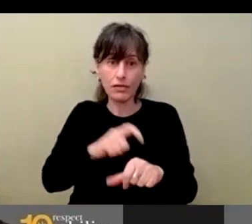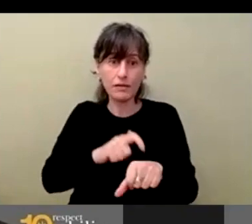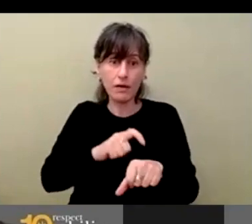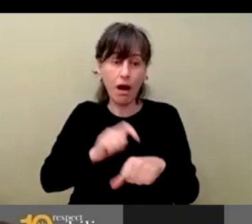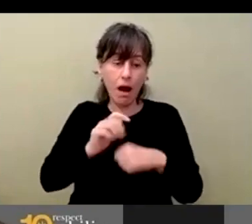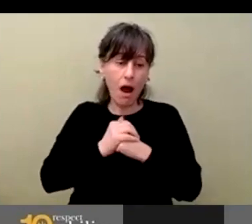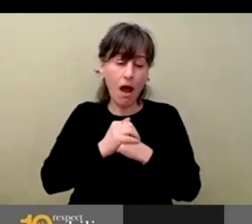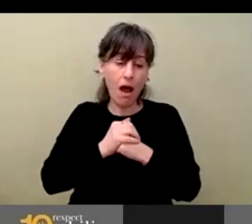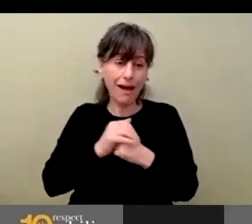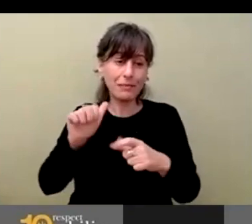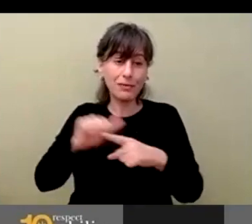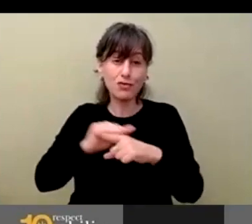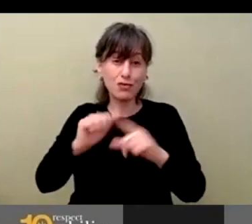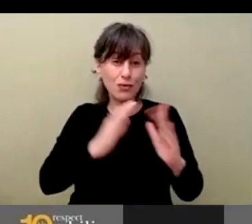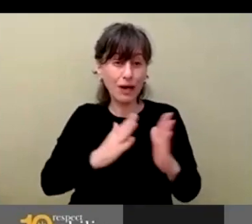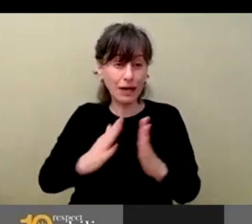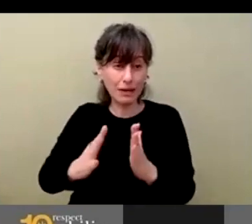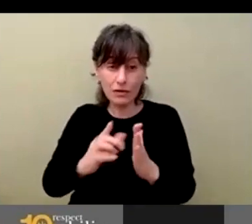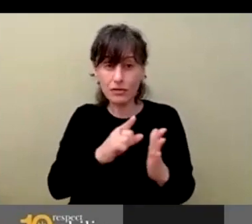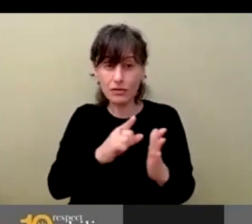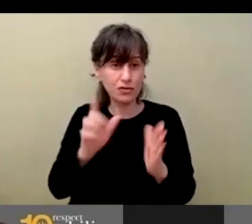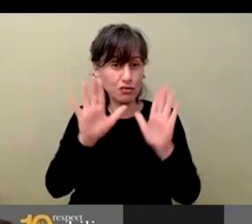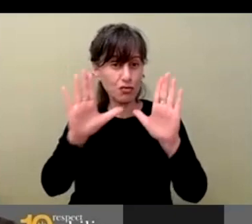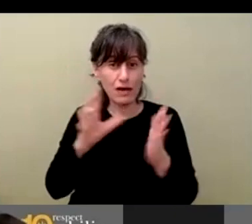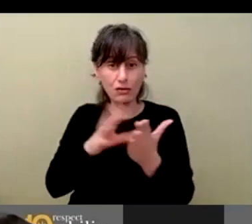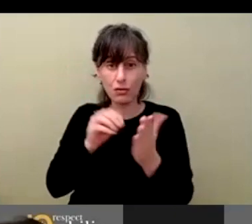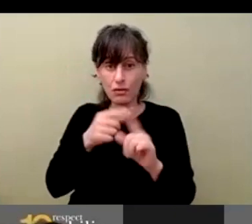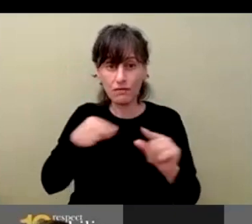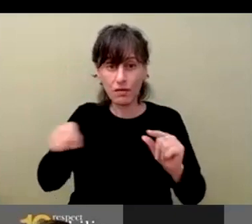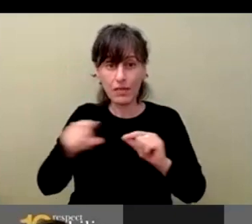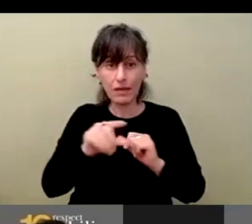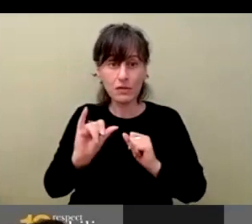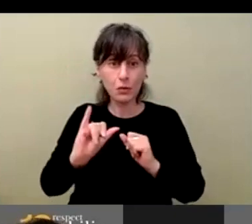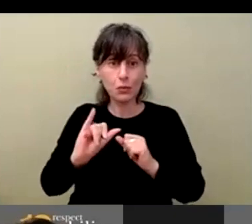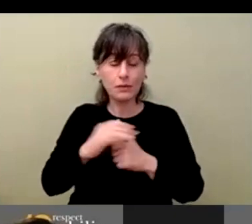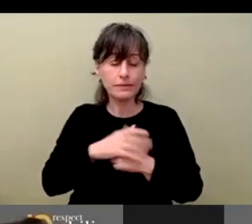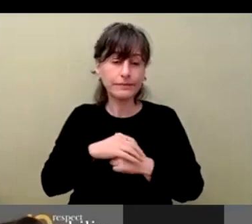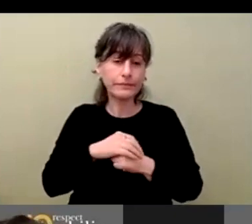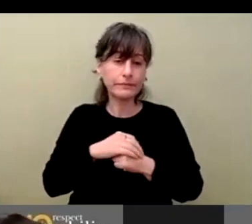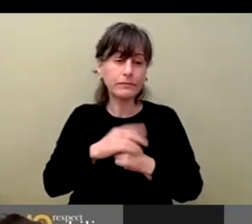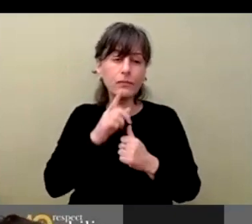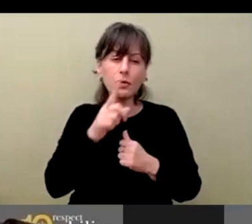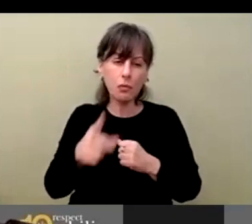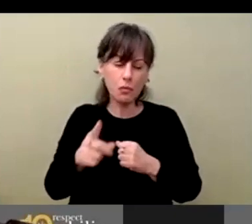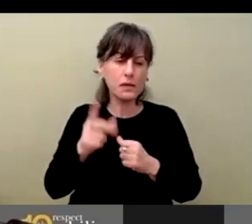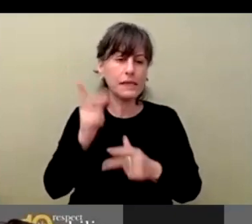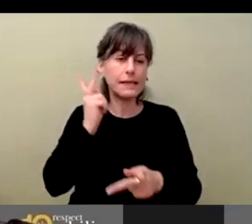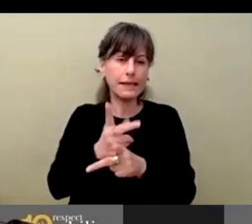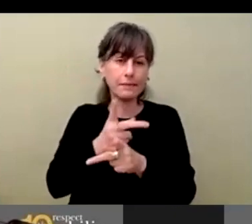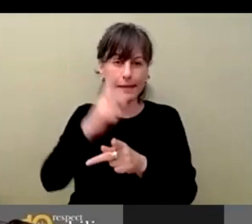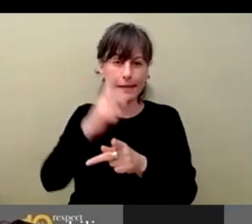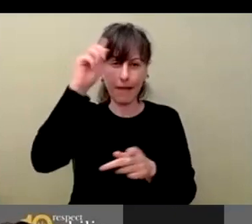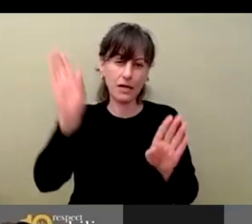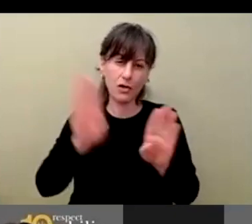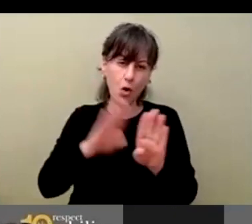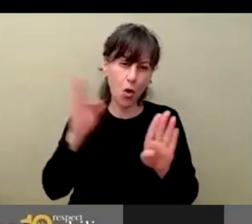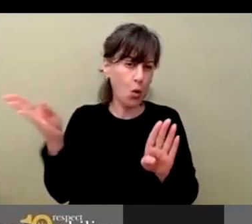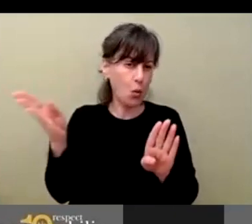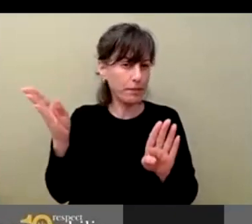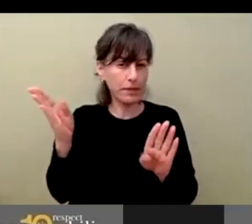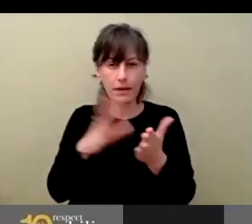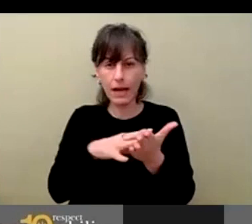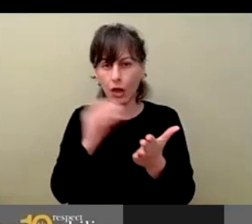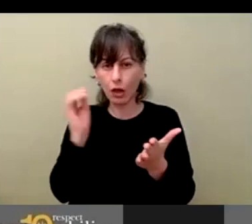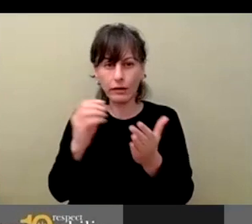with all the time are also great people to learn from. So really, keeping an open mind and learning from